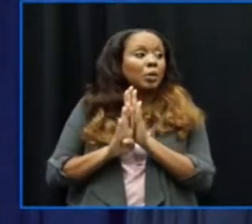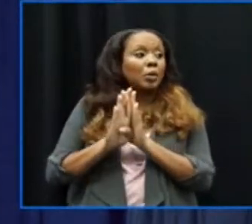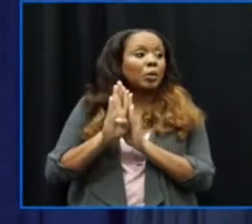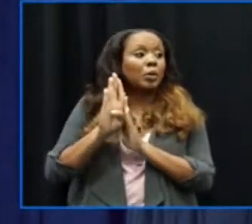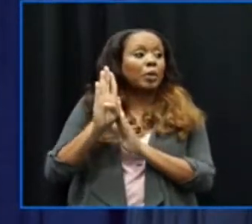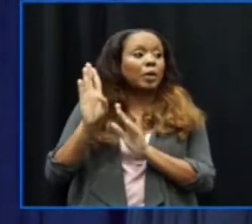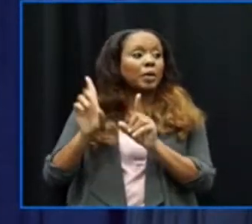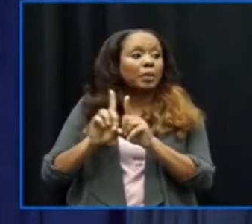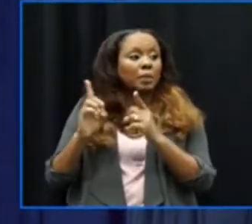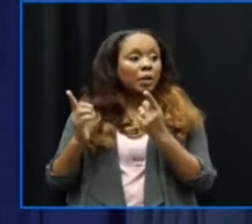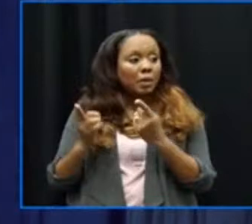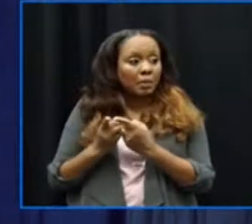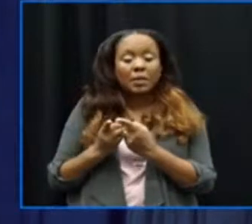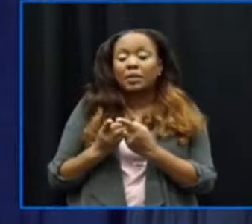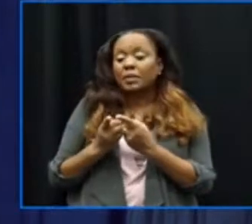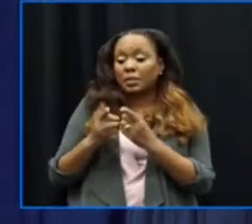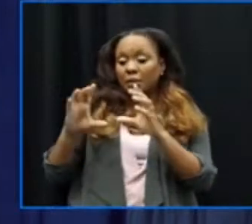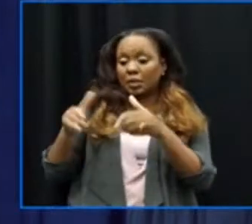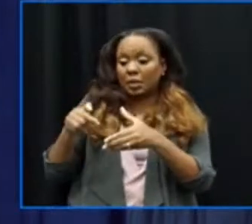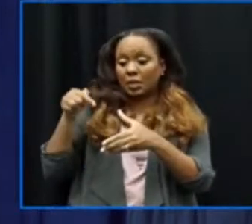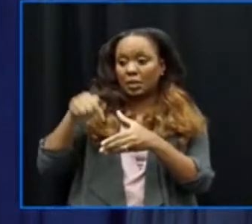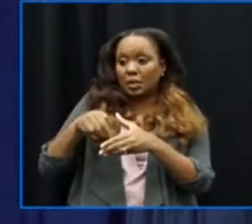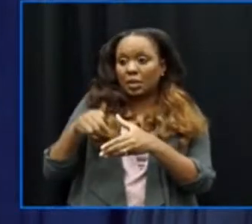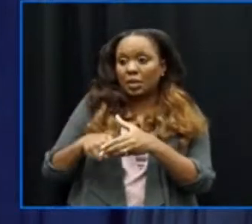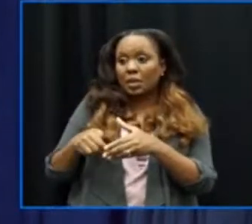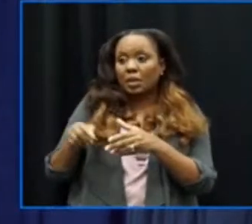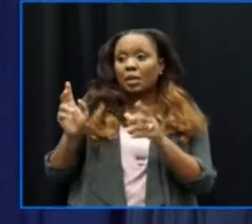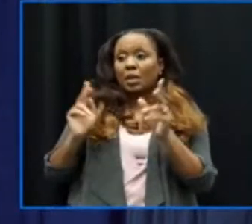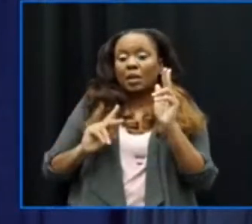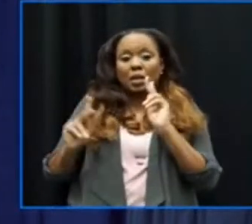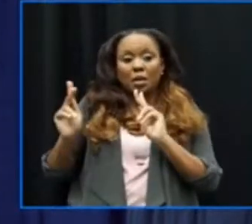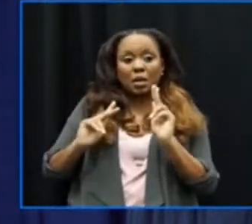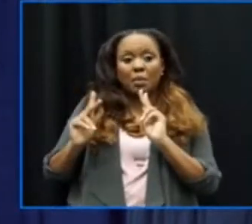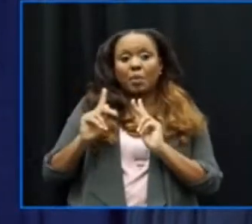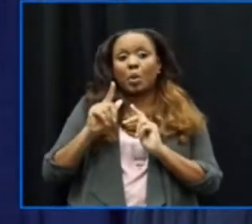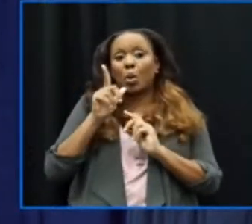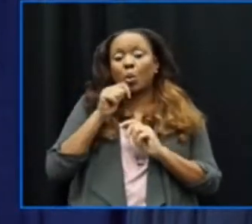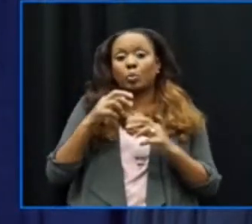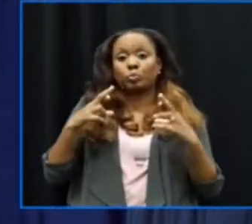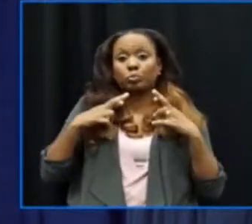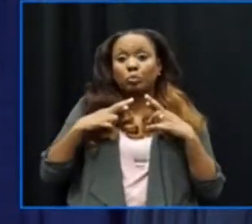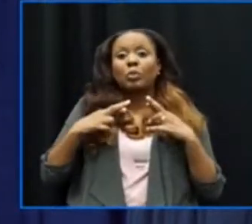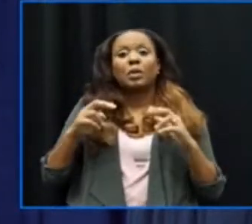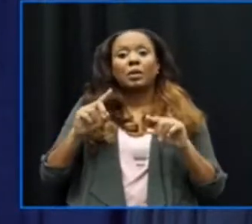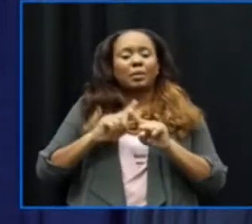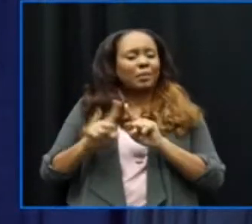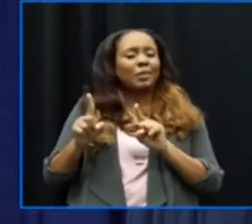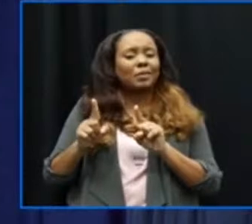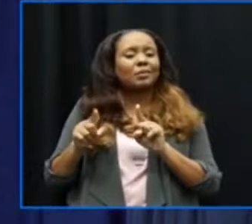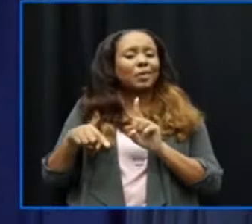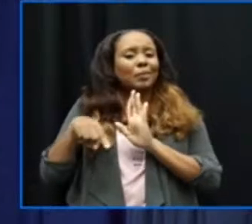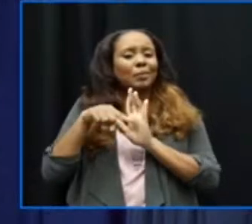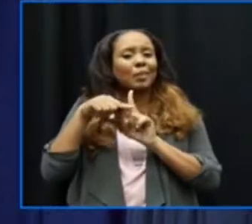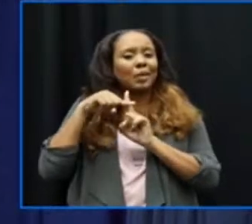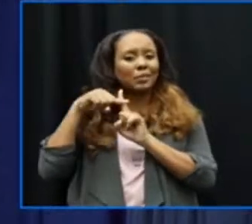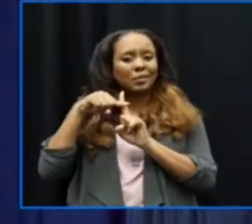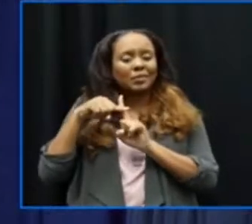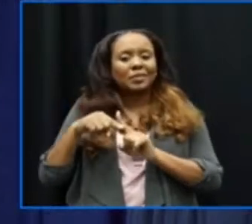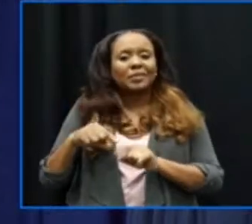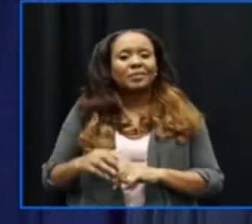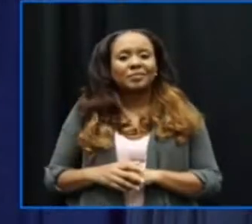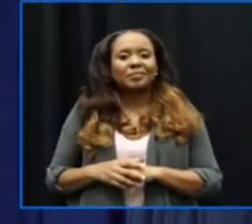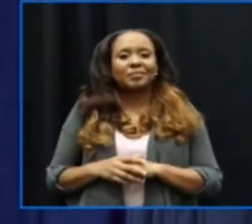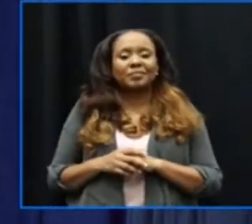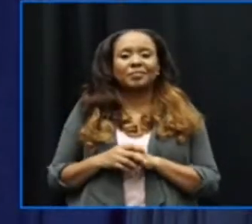That is true. It is the fastest growing division. But there are a number of positives about it. It tells us